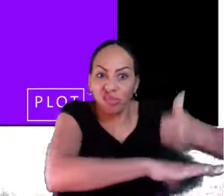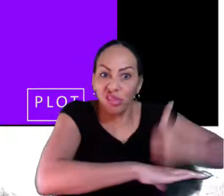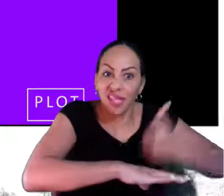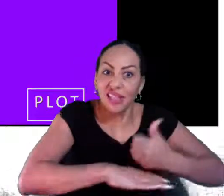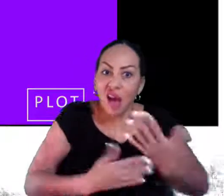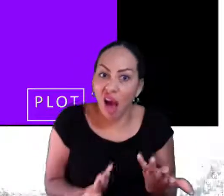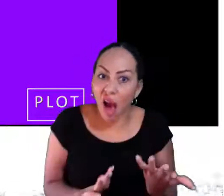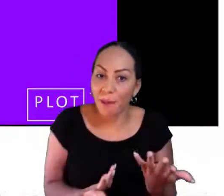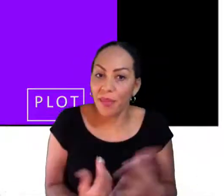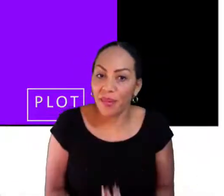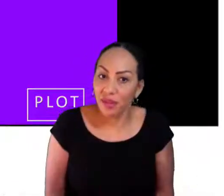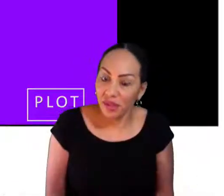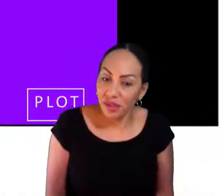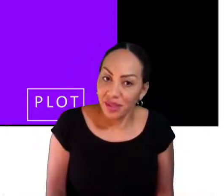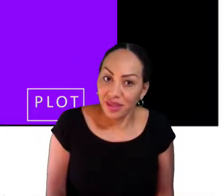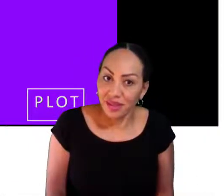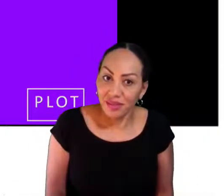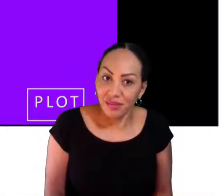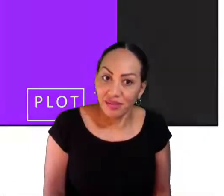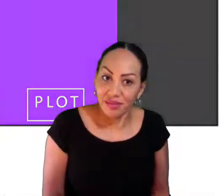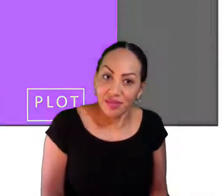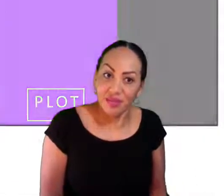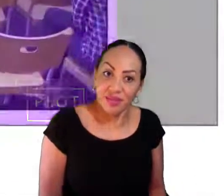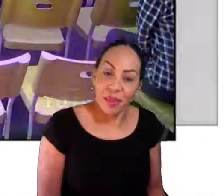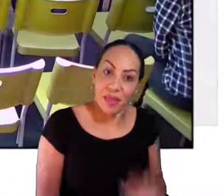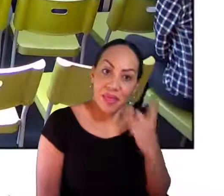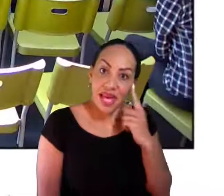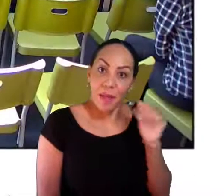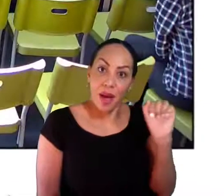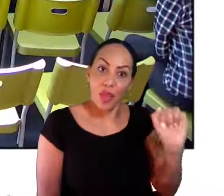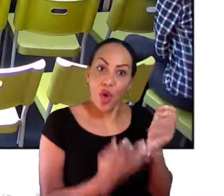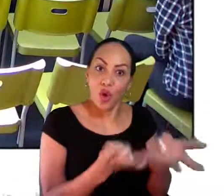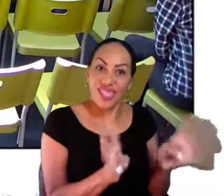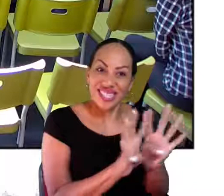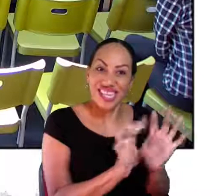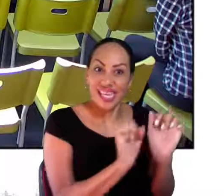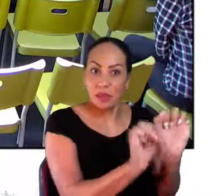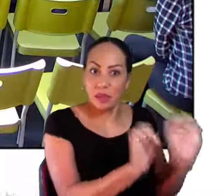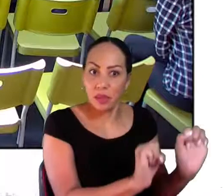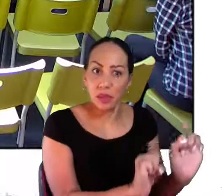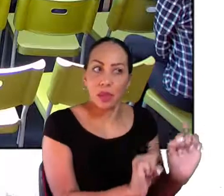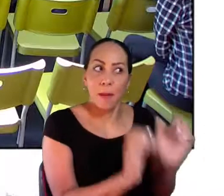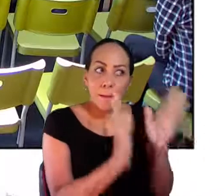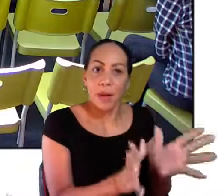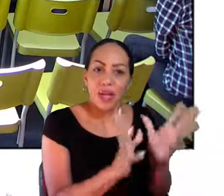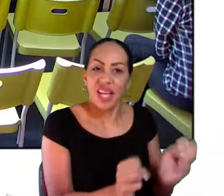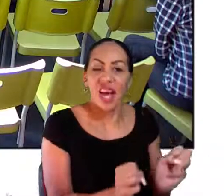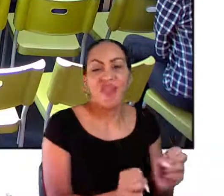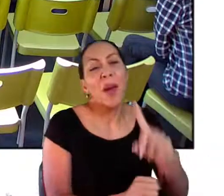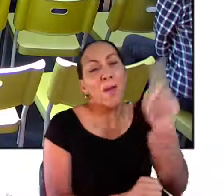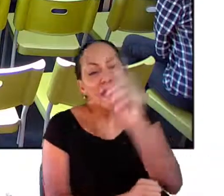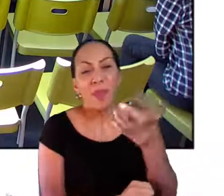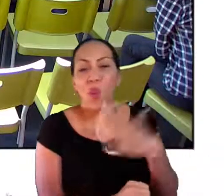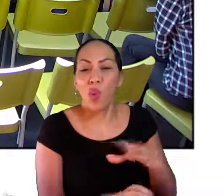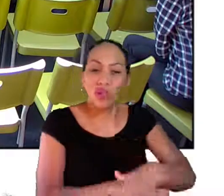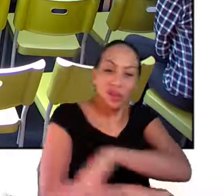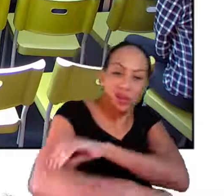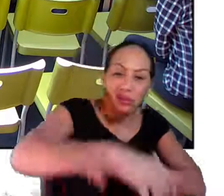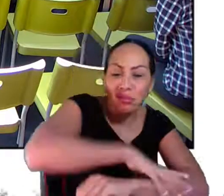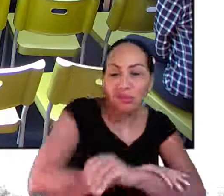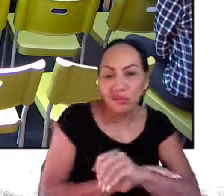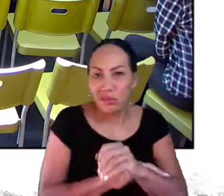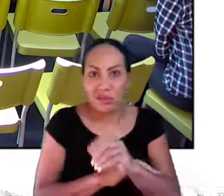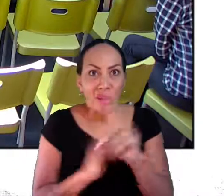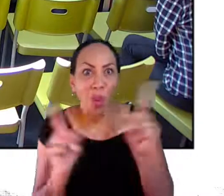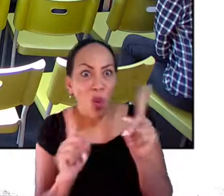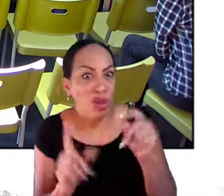designed for with in mind. That's not a good sentence there, but actually people just want to crack on and be given an idea of where to start and what to do